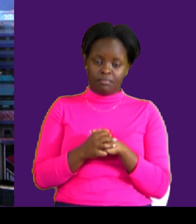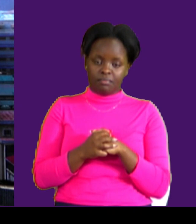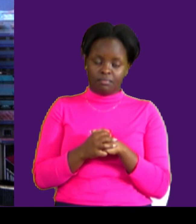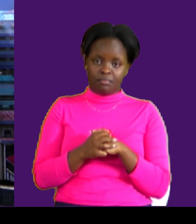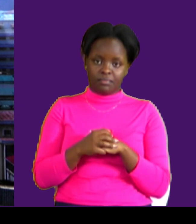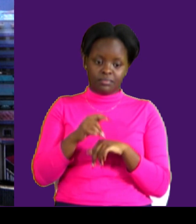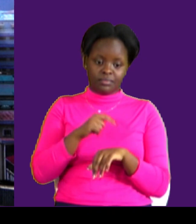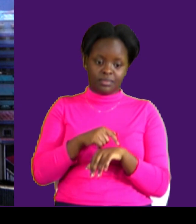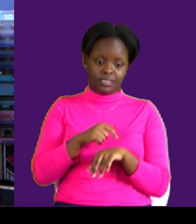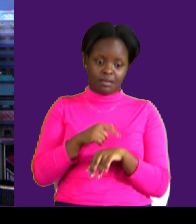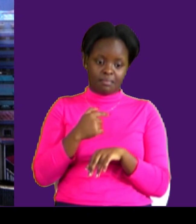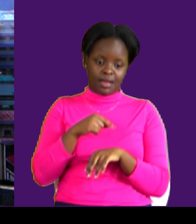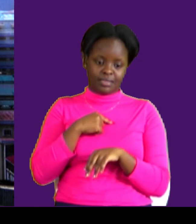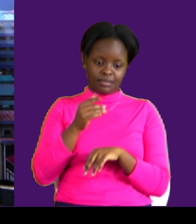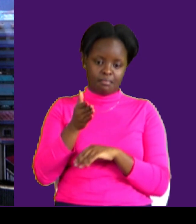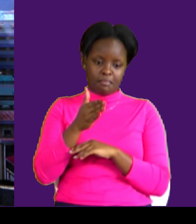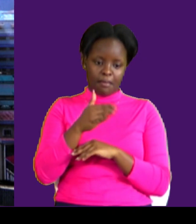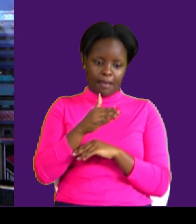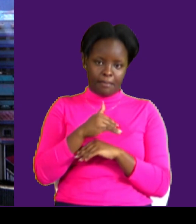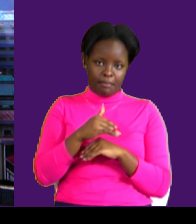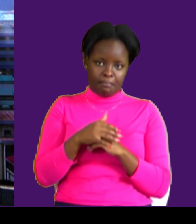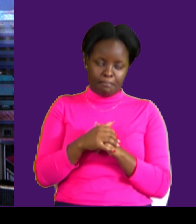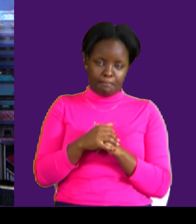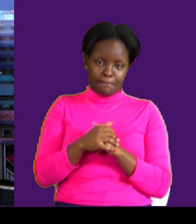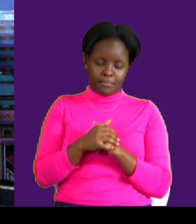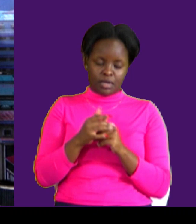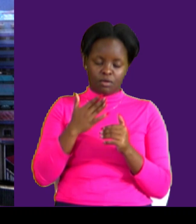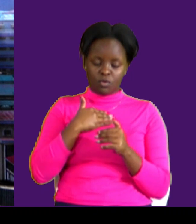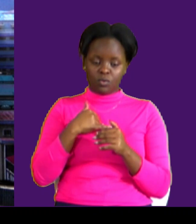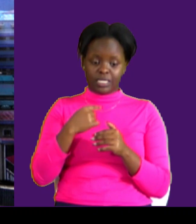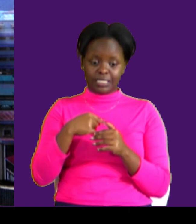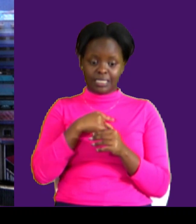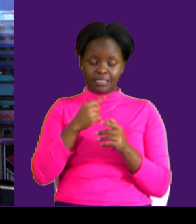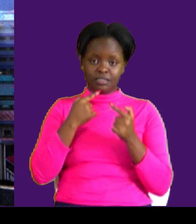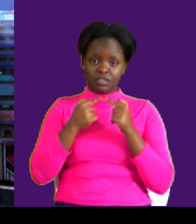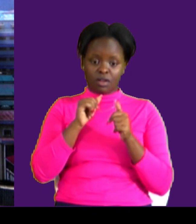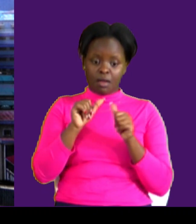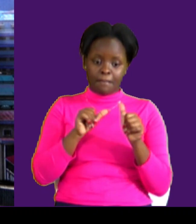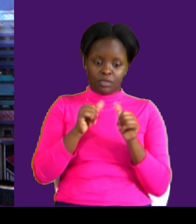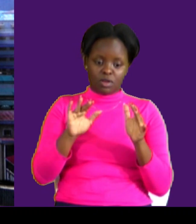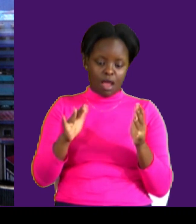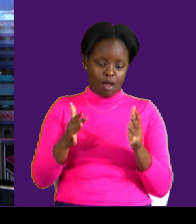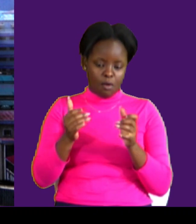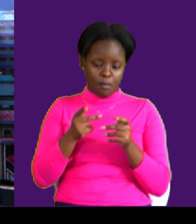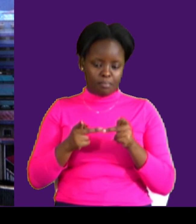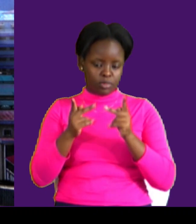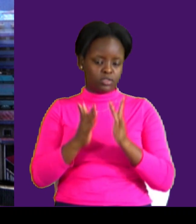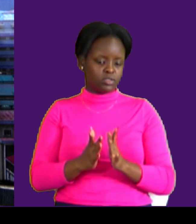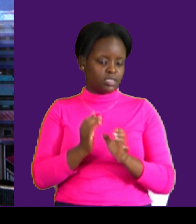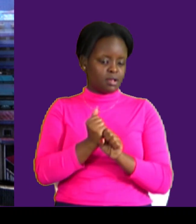when we have come back now, I want us to talk about how producers can ensure